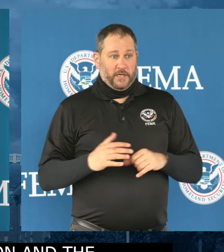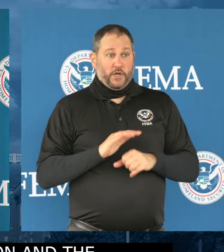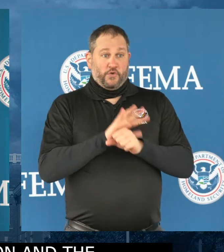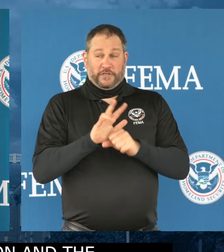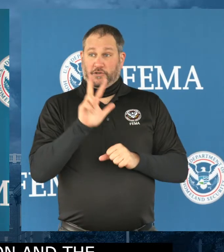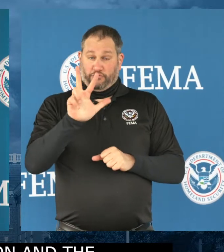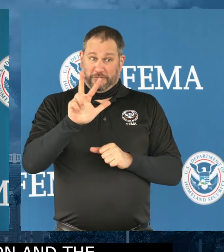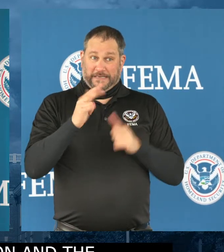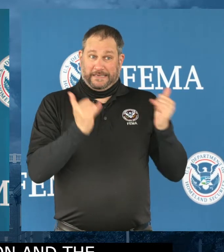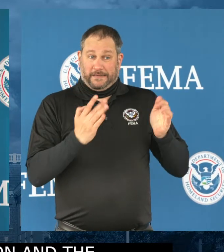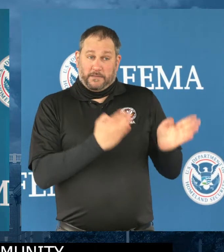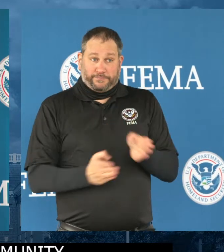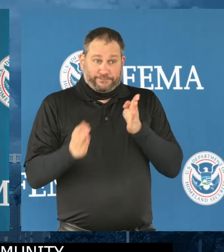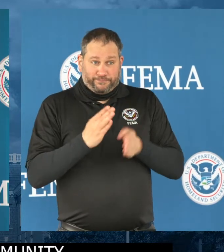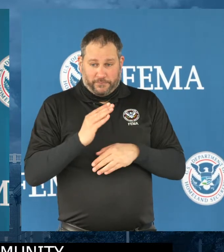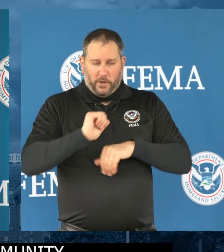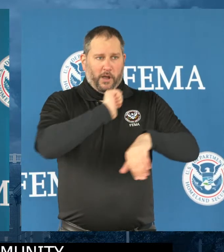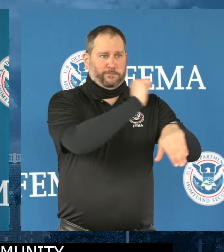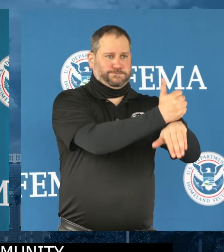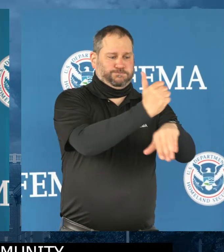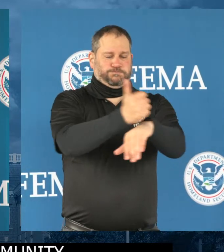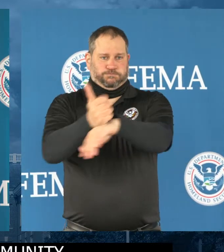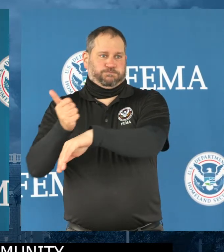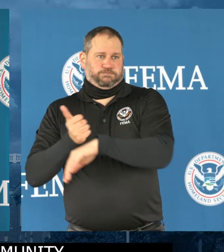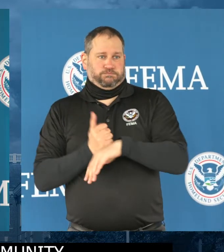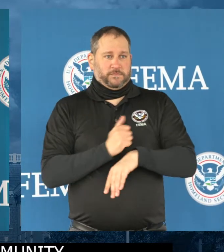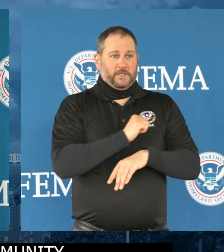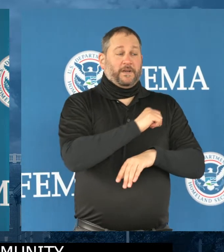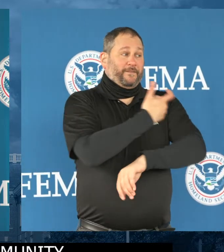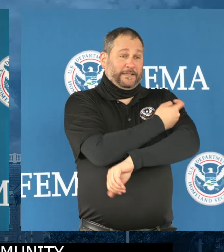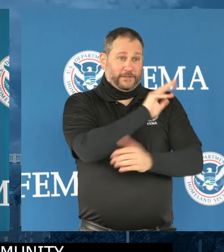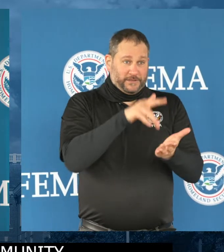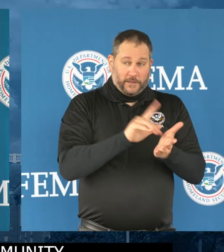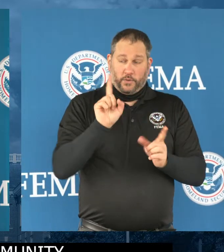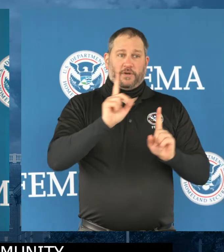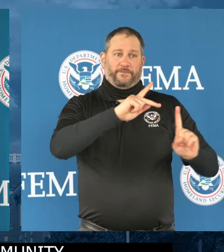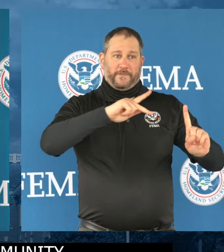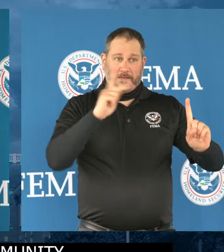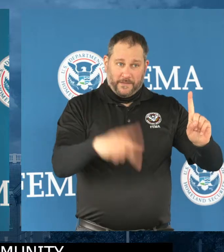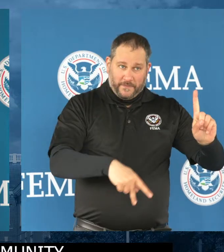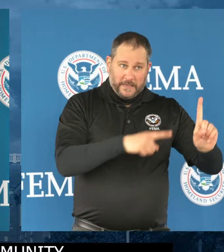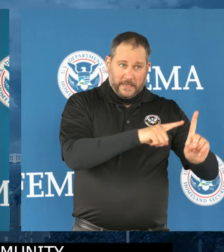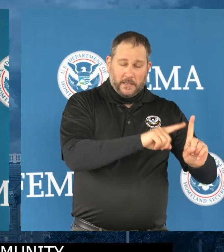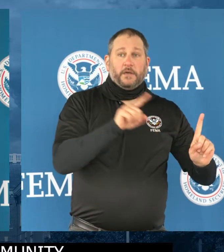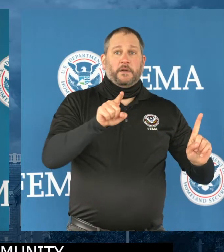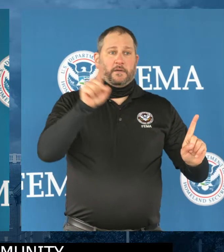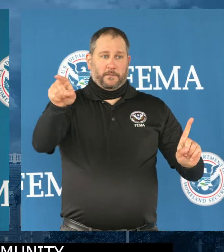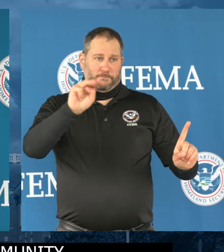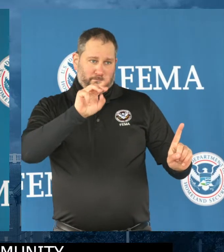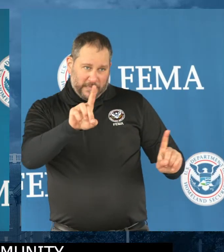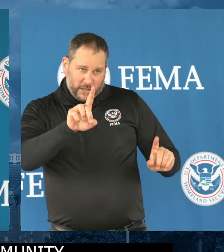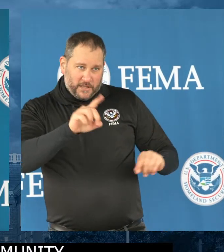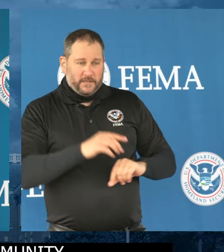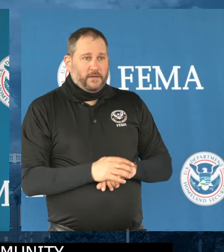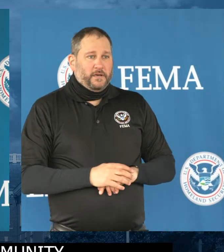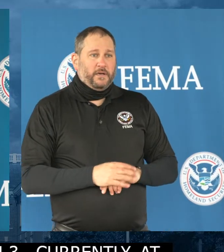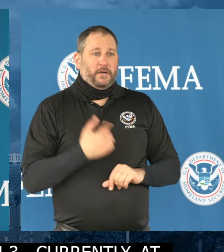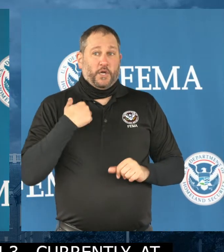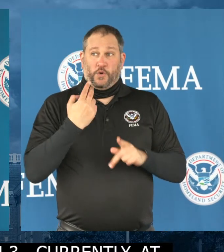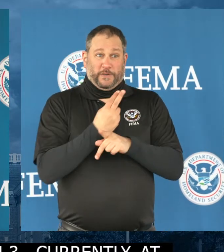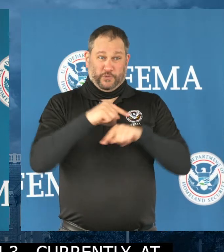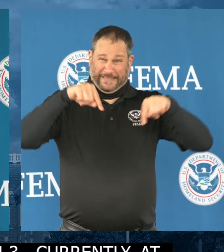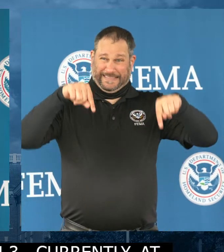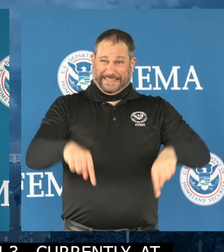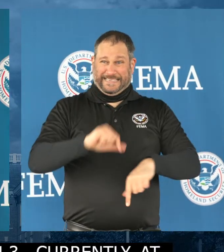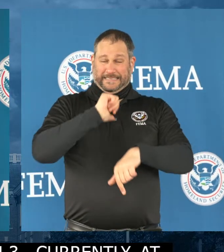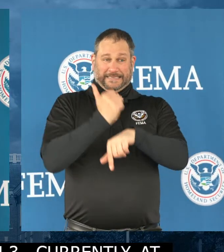planning additional vaccination centers in the Philadelphia area and also in Maryland. We're using this site